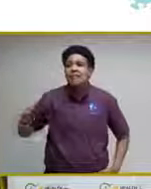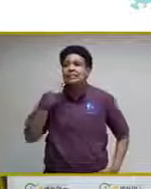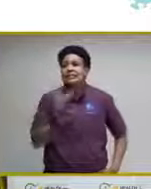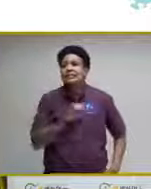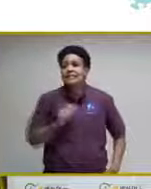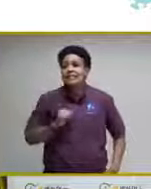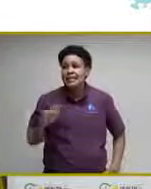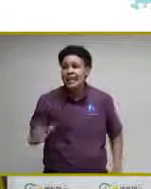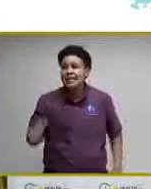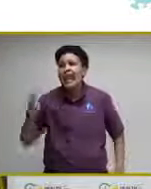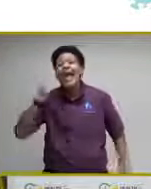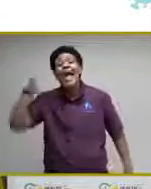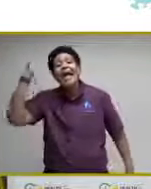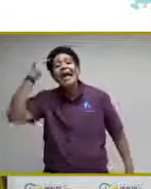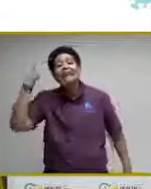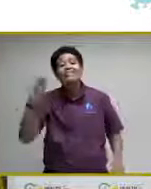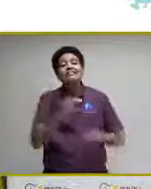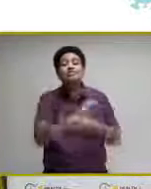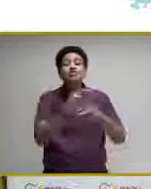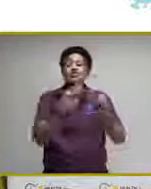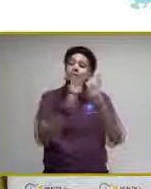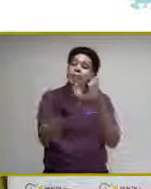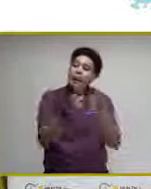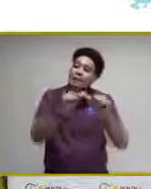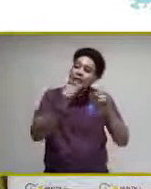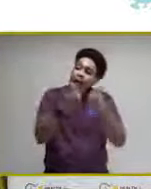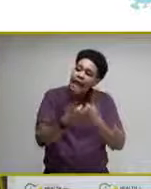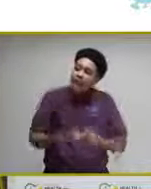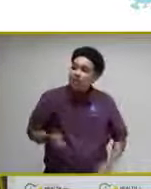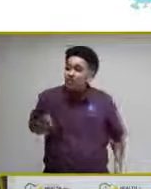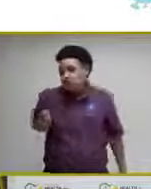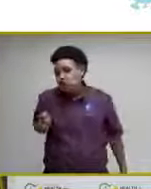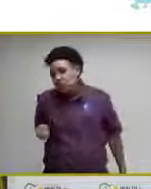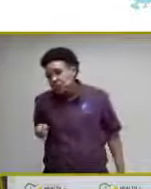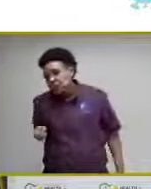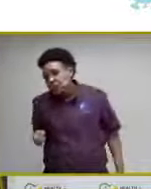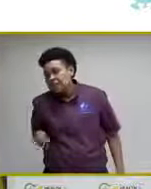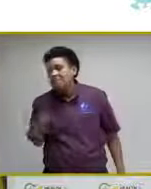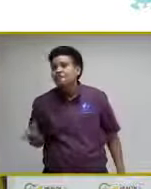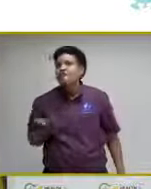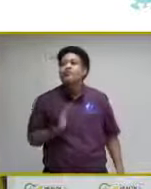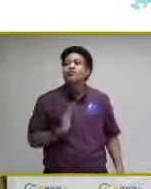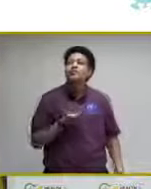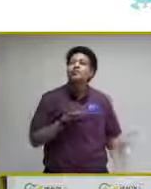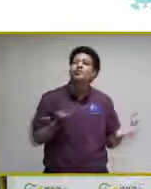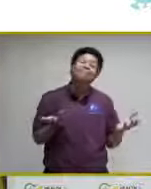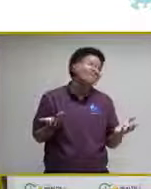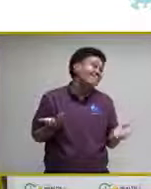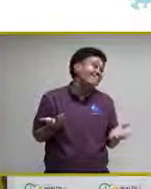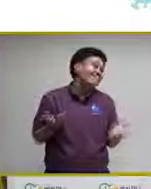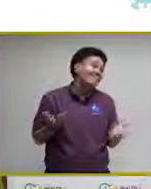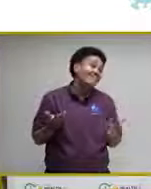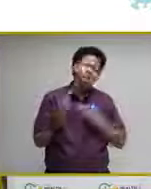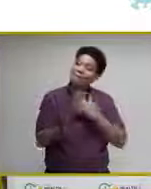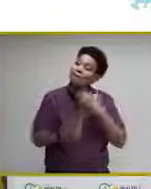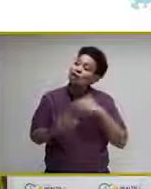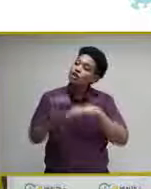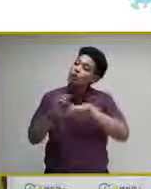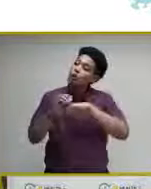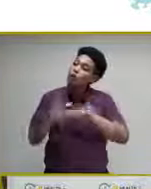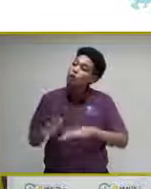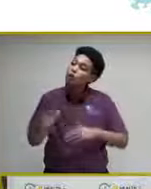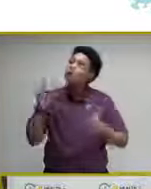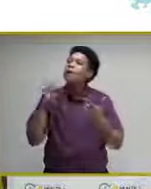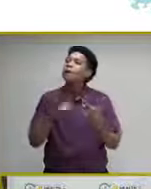Senators, the heads of ministries, departments, and agencies, our judges, the parish councillors, and